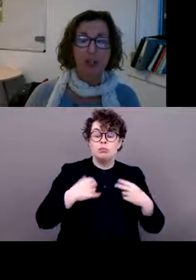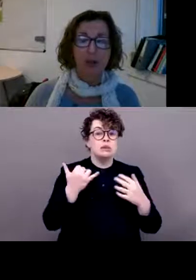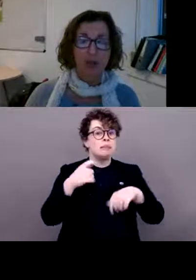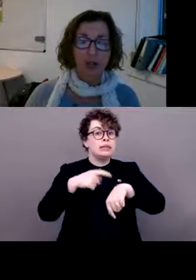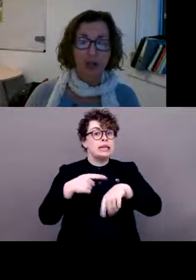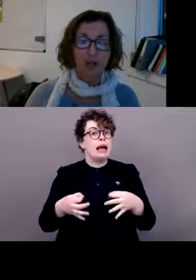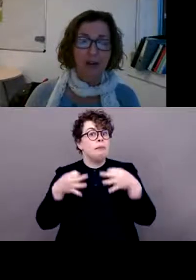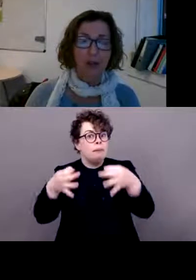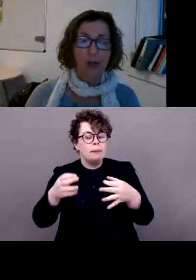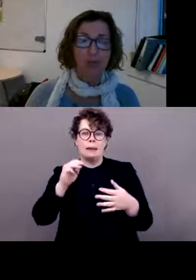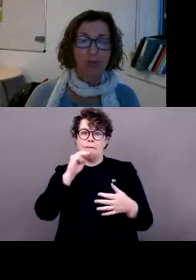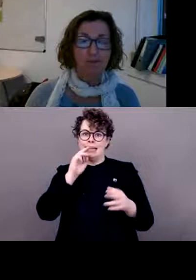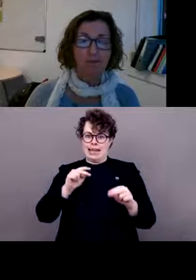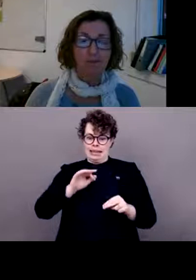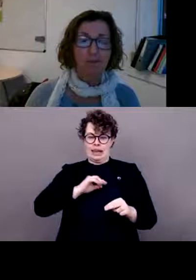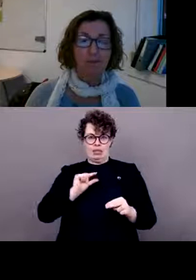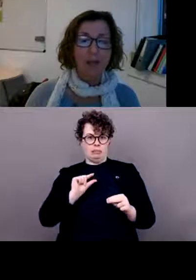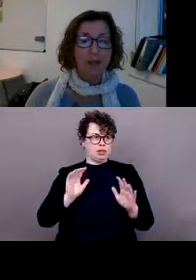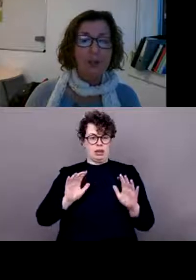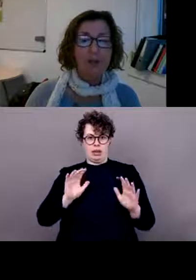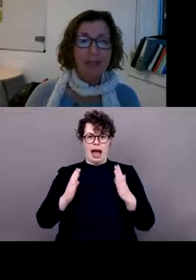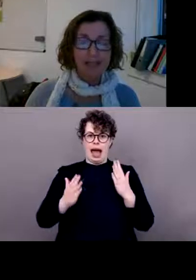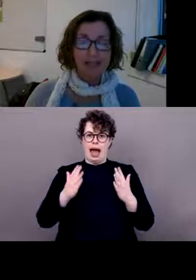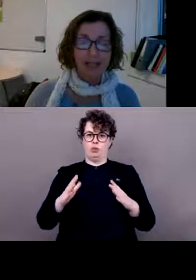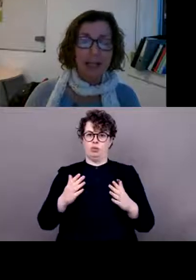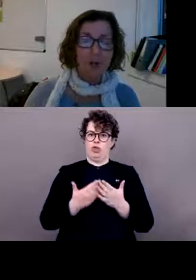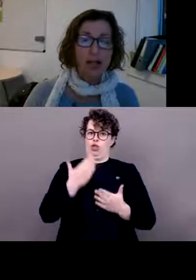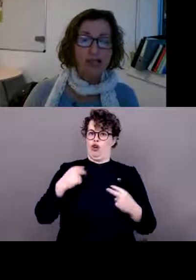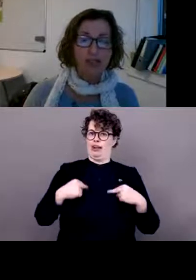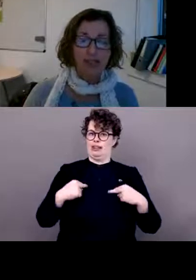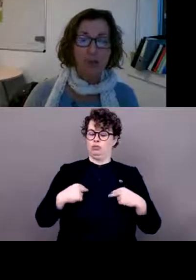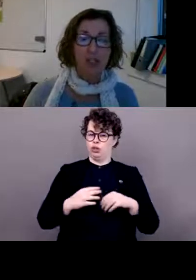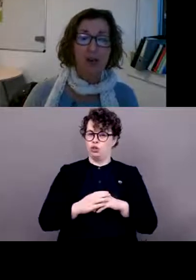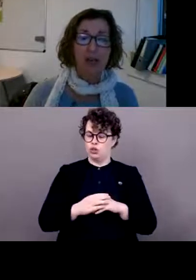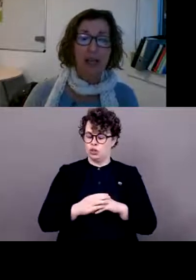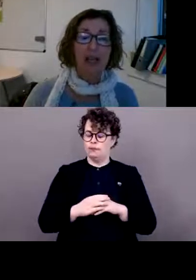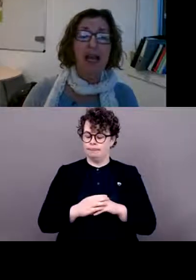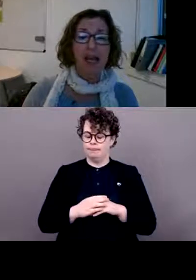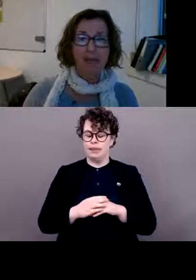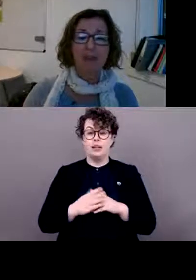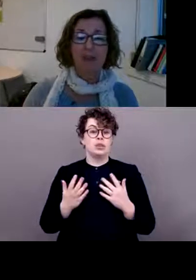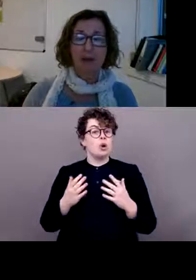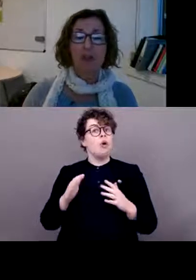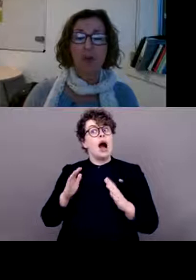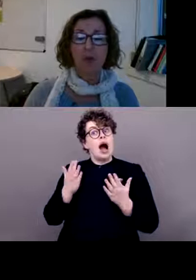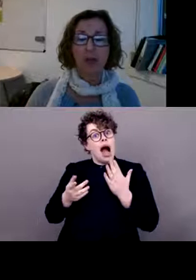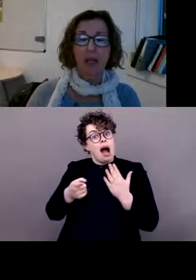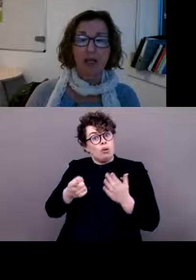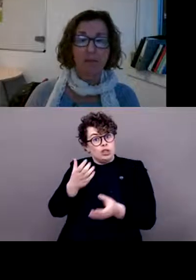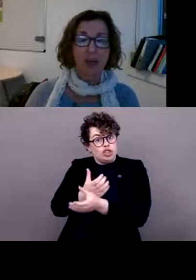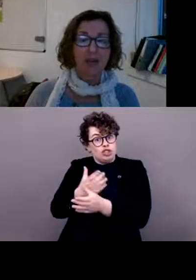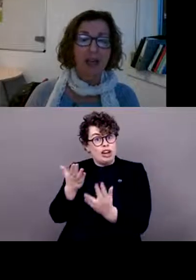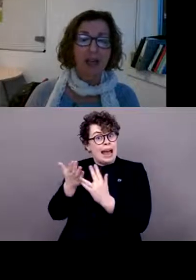ability to learn the language. So their ability to access language is very key, and that is dependent on